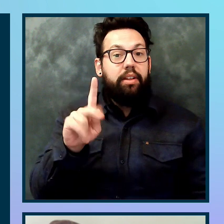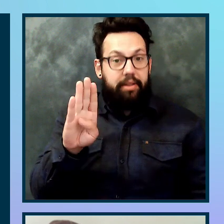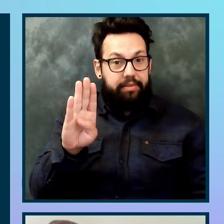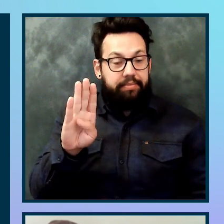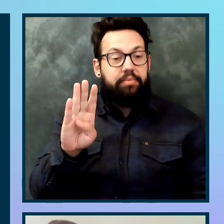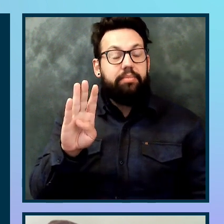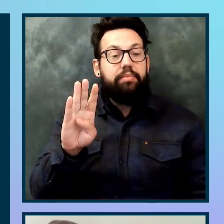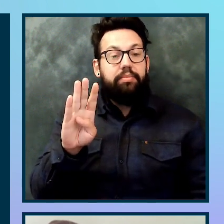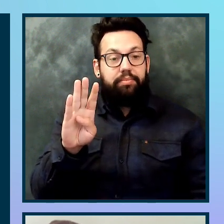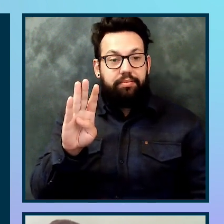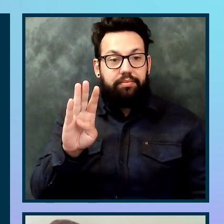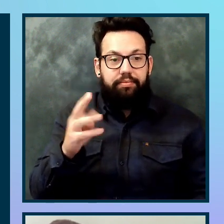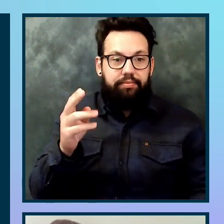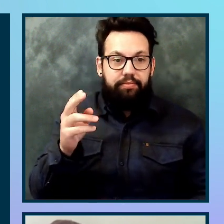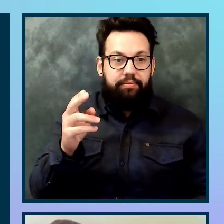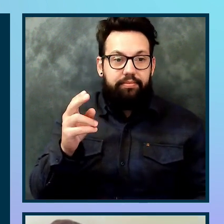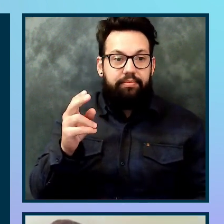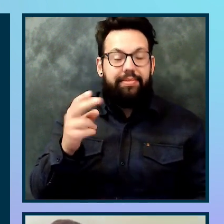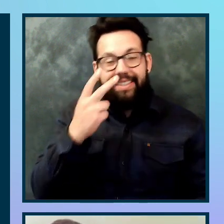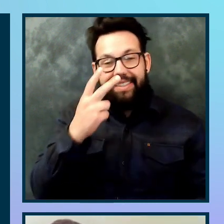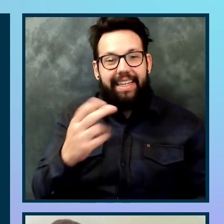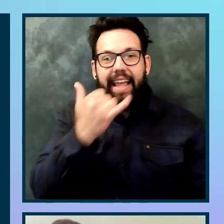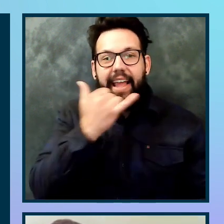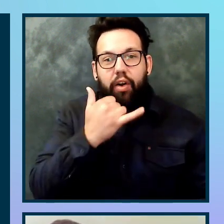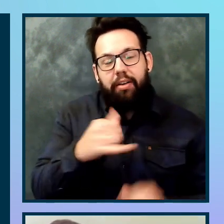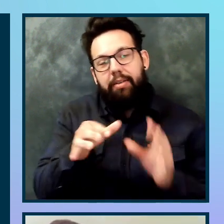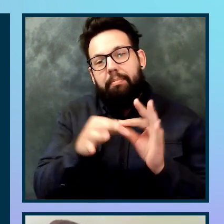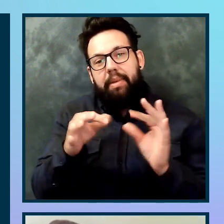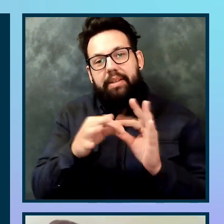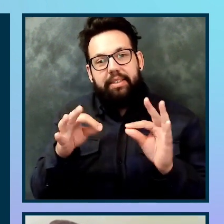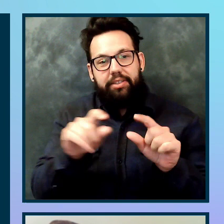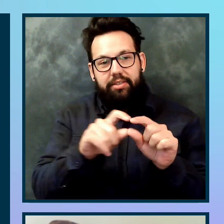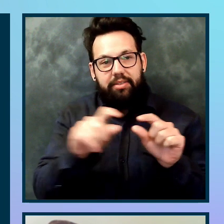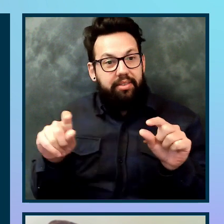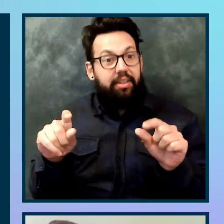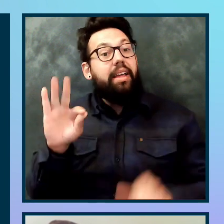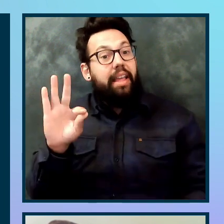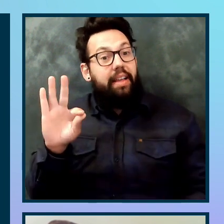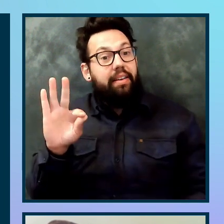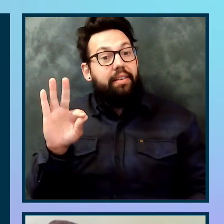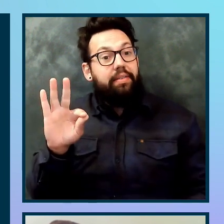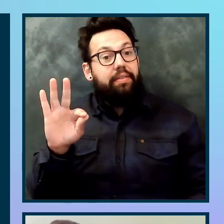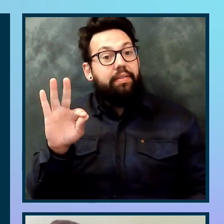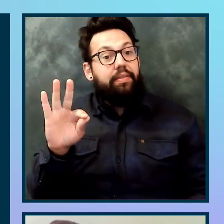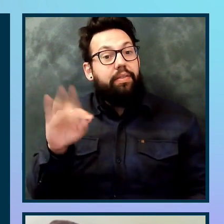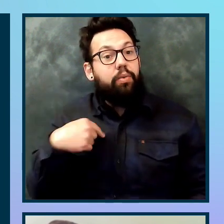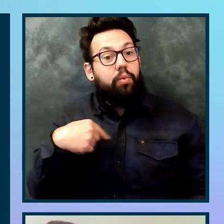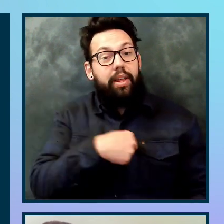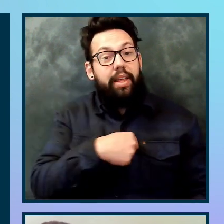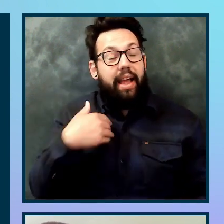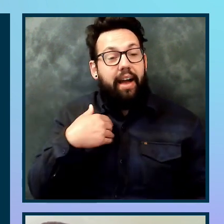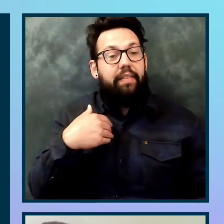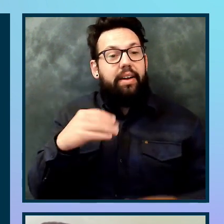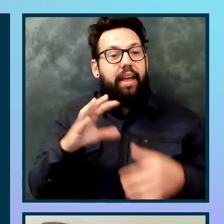And then, of course, we also have the error message here. And if we have errors, this is the next part that I want to show you guys. It's called dialog.